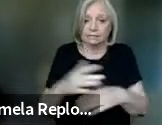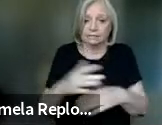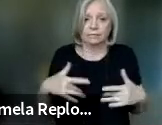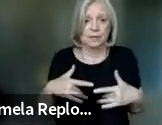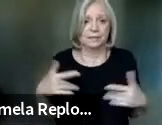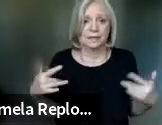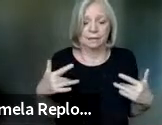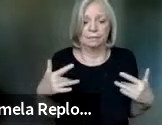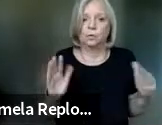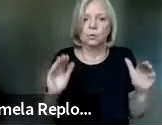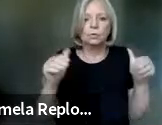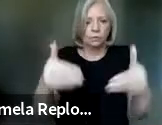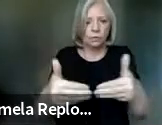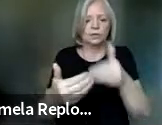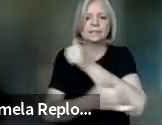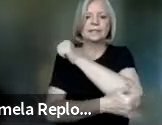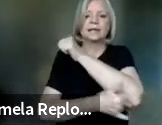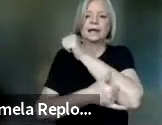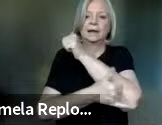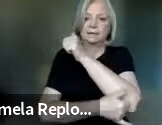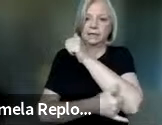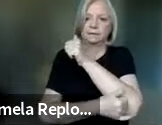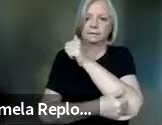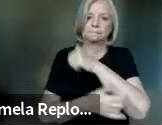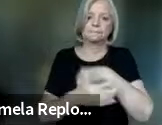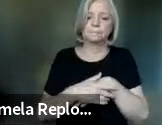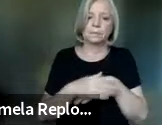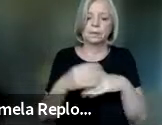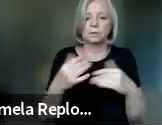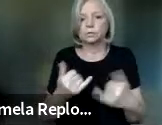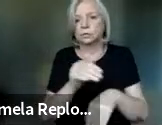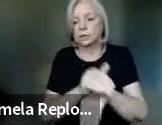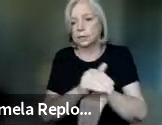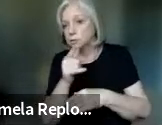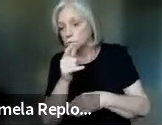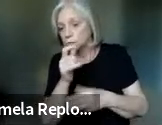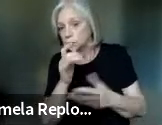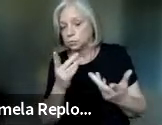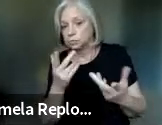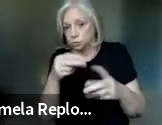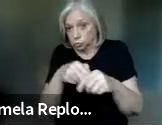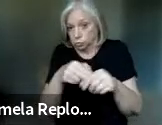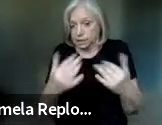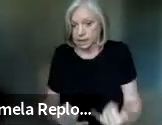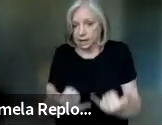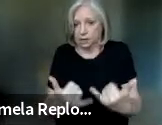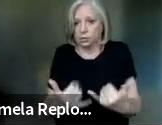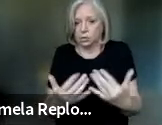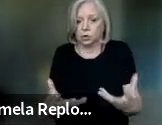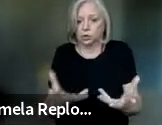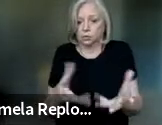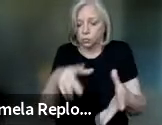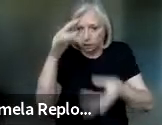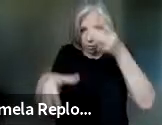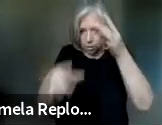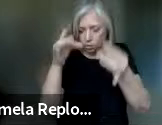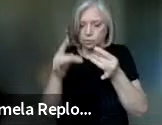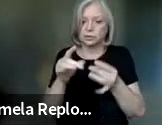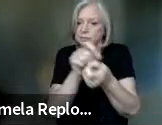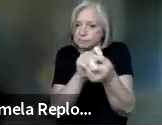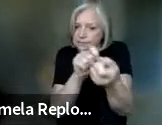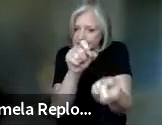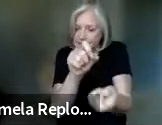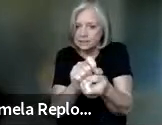whole. For those who have joined us tonight who wish to get more Berkeley-specific information, I encourage you